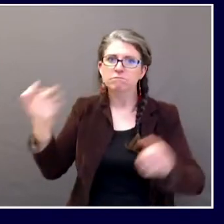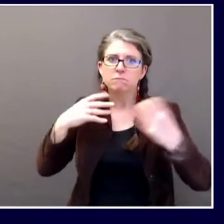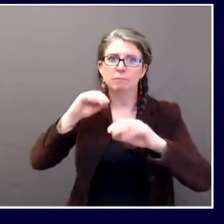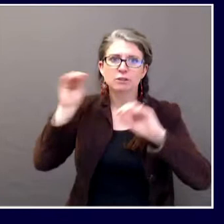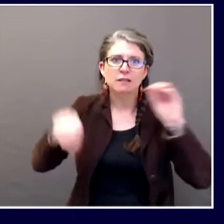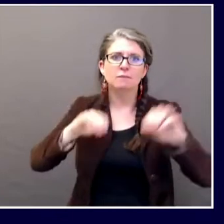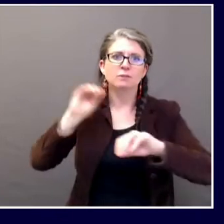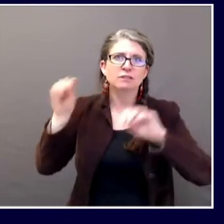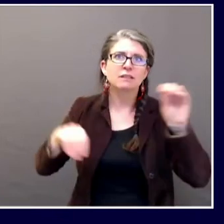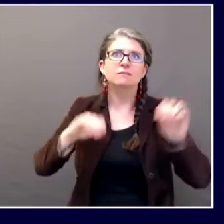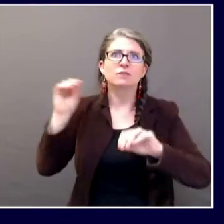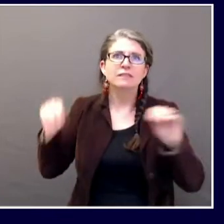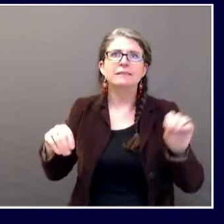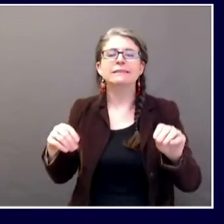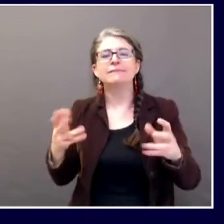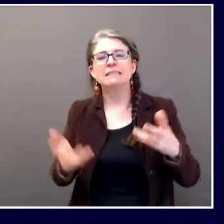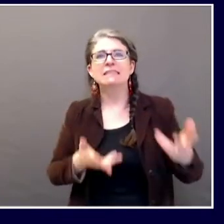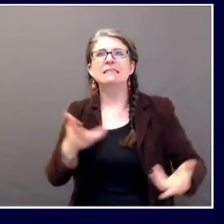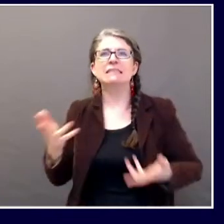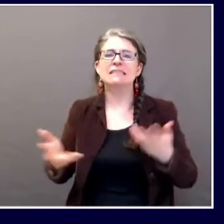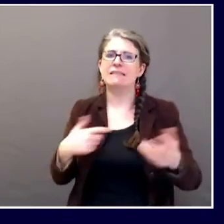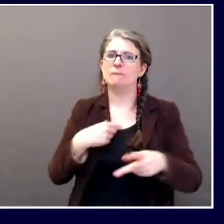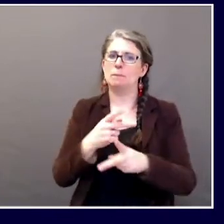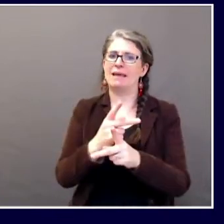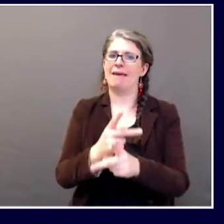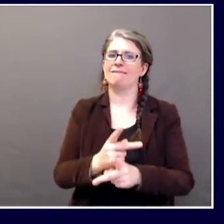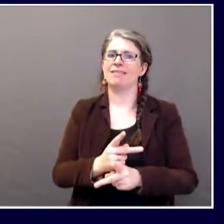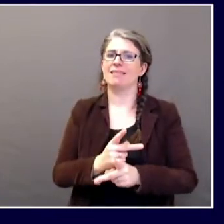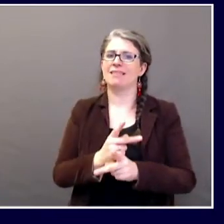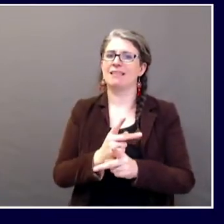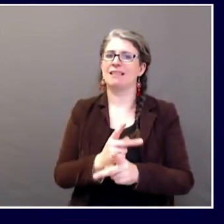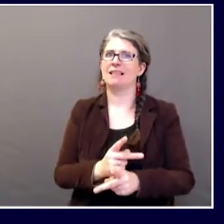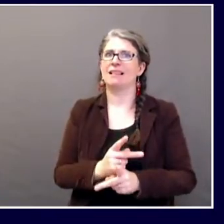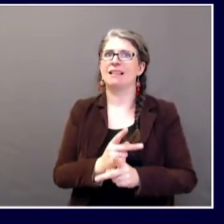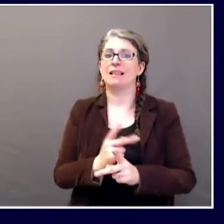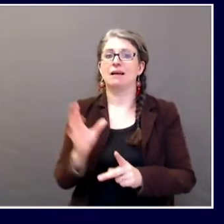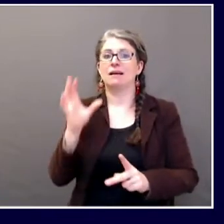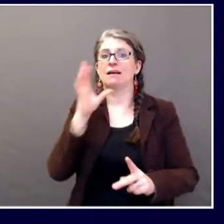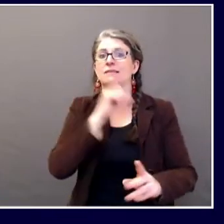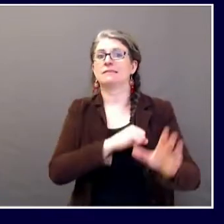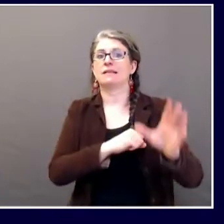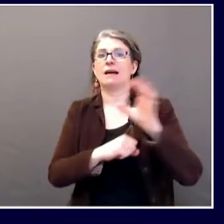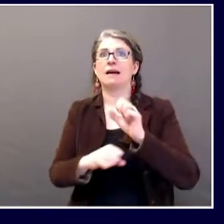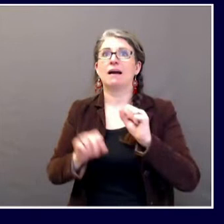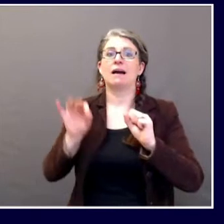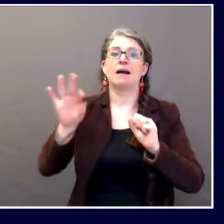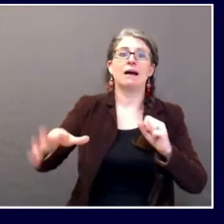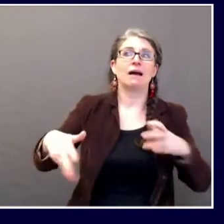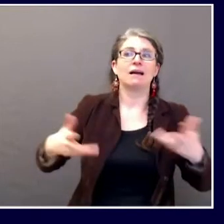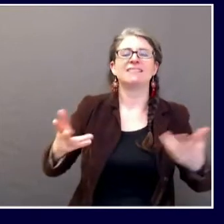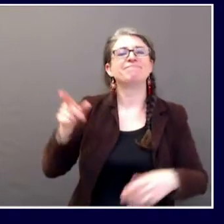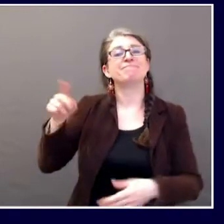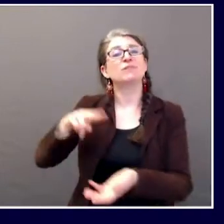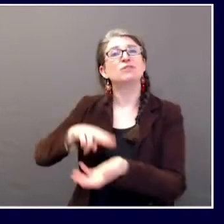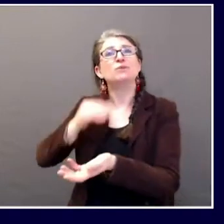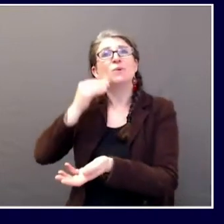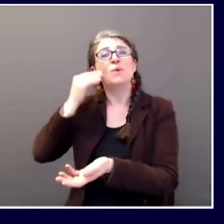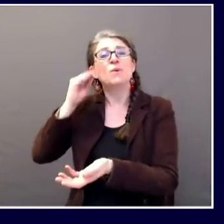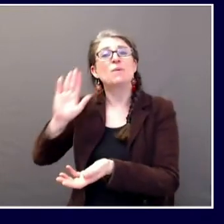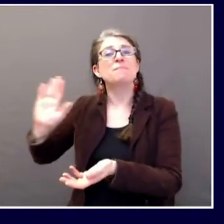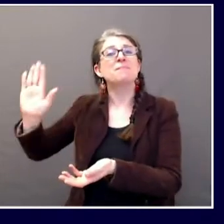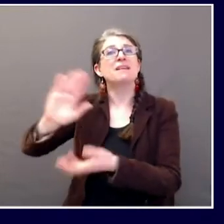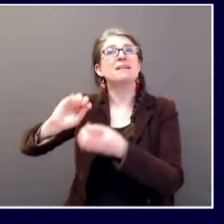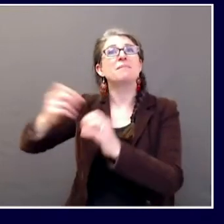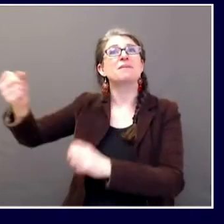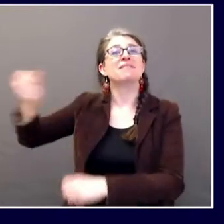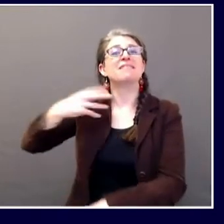data are in from those offerings, from those clinics that have been arranged as part of the long-term care partnership, they